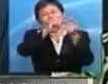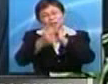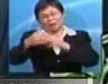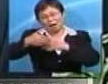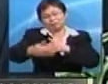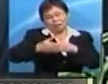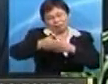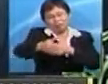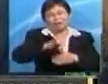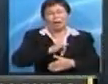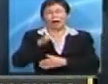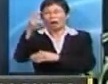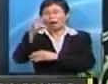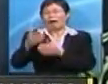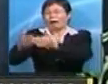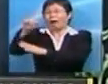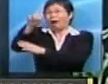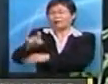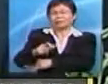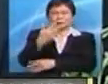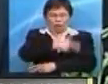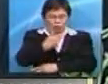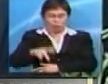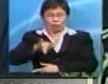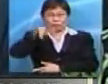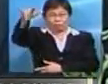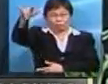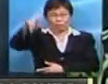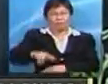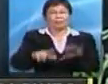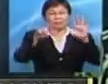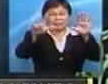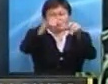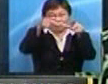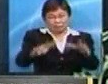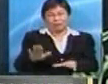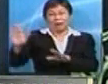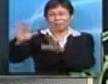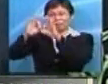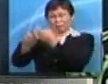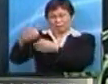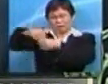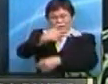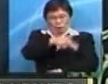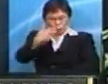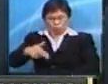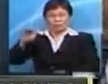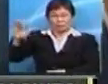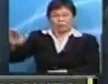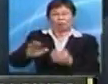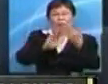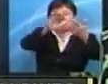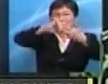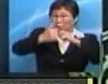the Indonesian delegation today about the 7 Indonesian passengers and their families and whether they faced